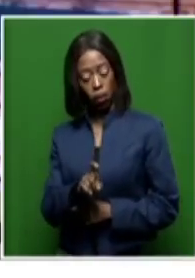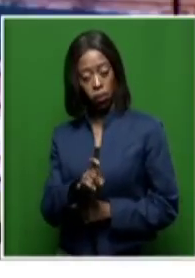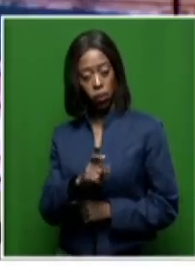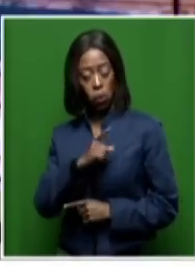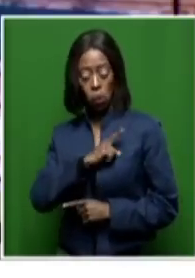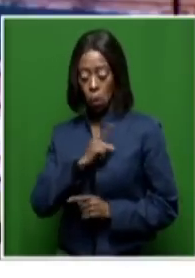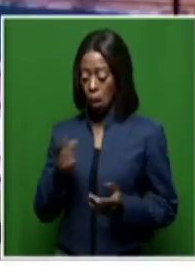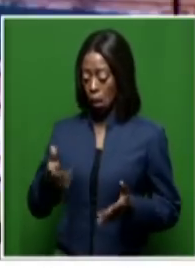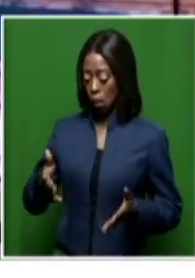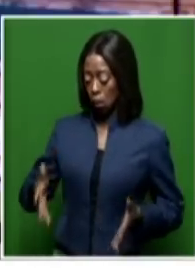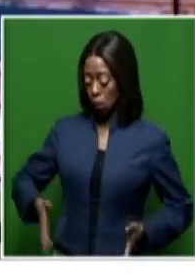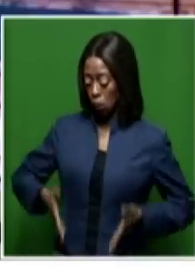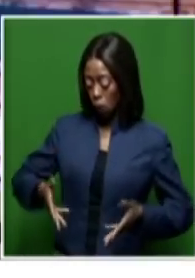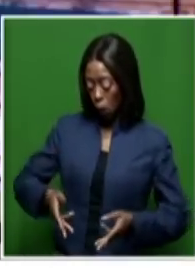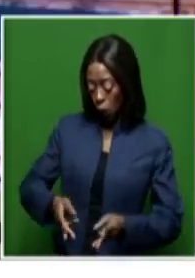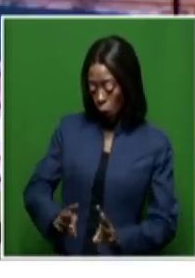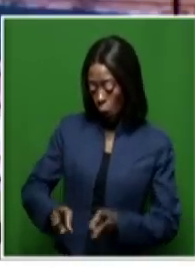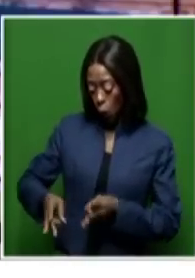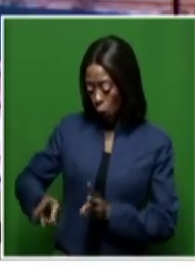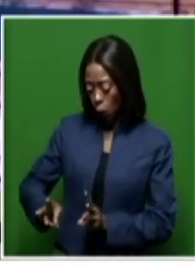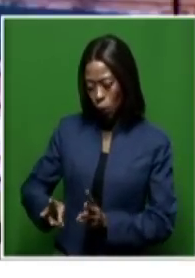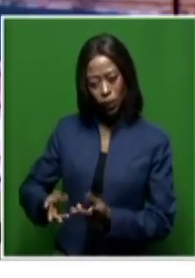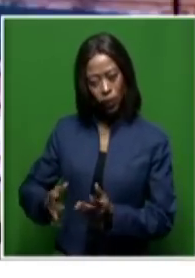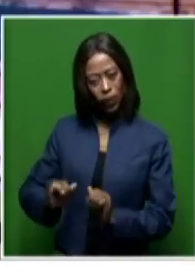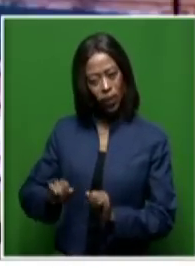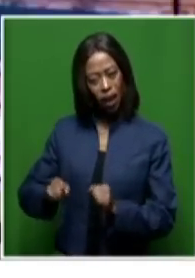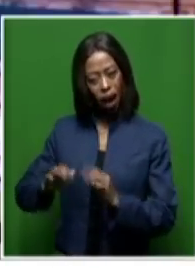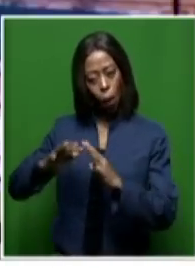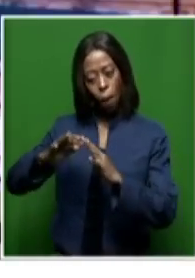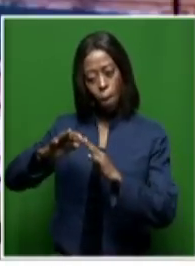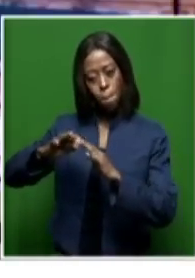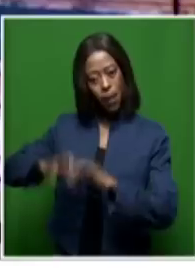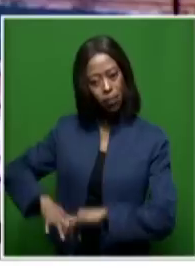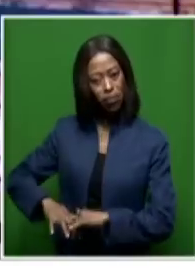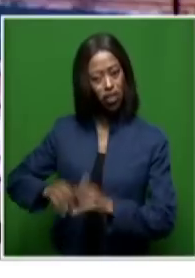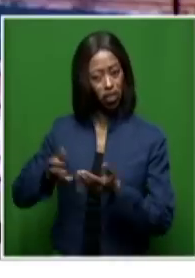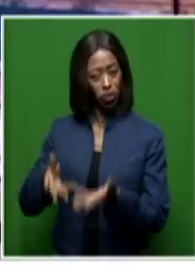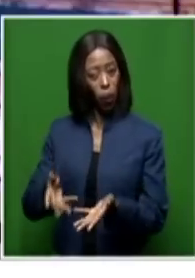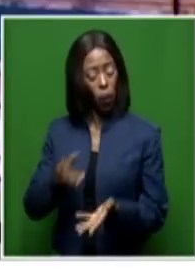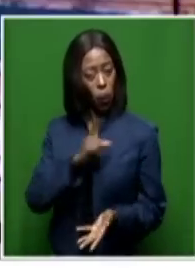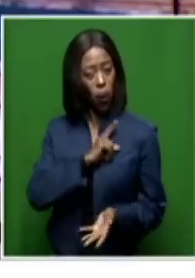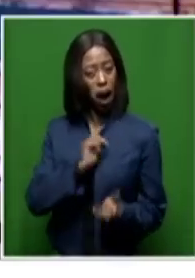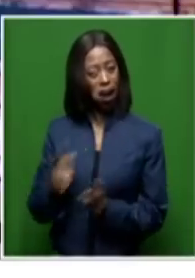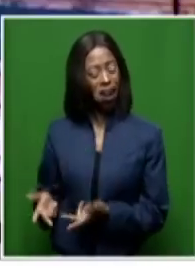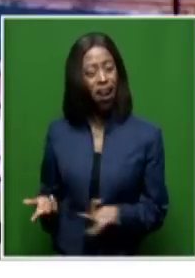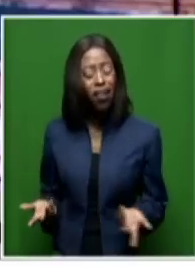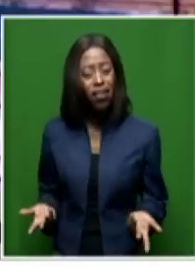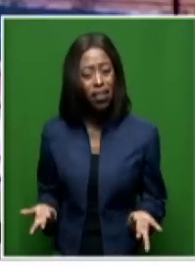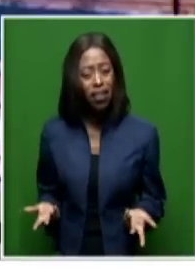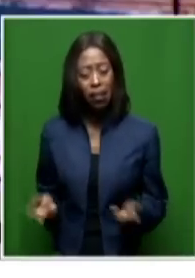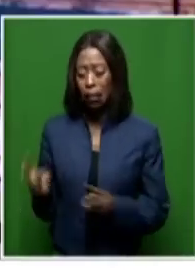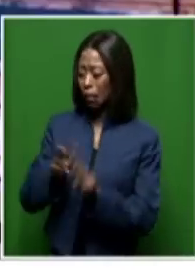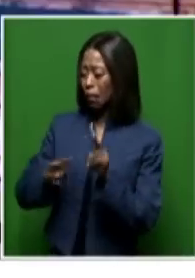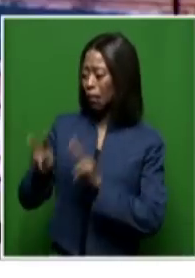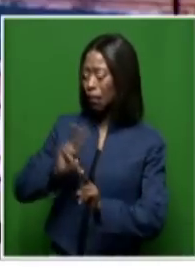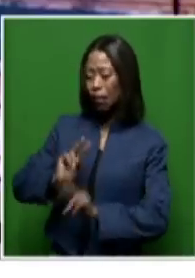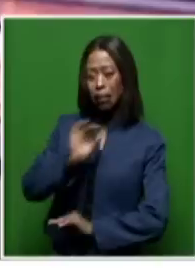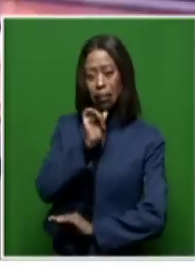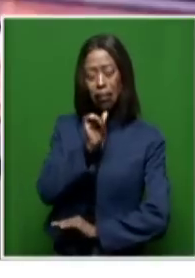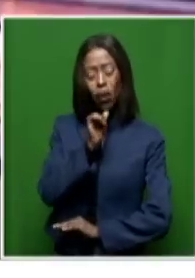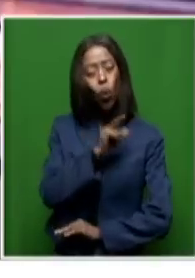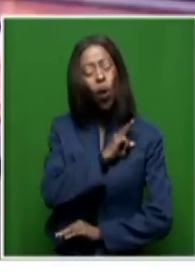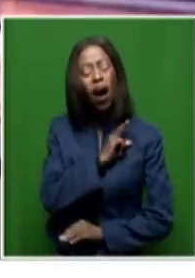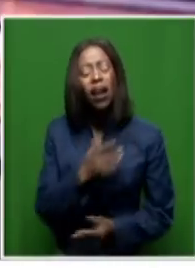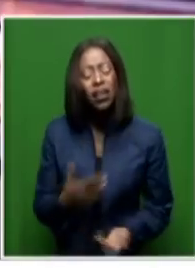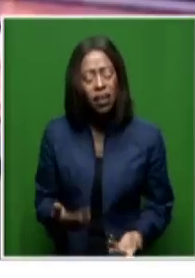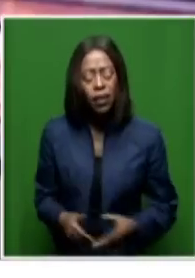that rail infrastructure allowed to be dilapidated to the point that it came to? Why was that allowed?